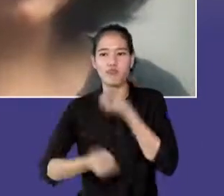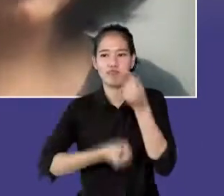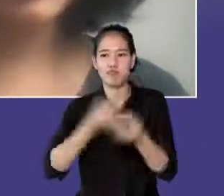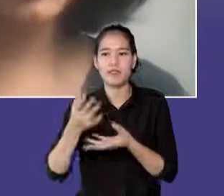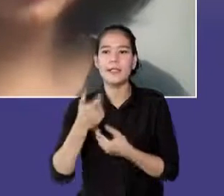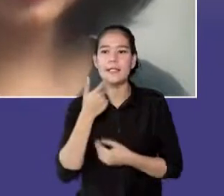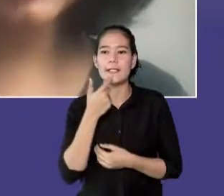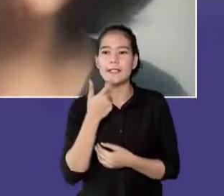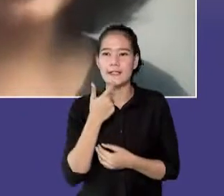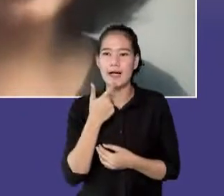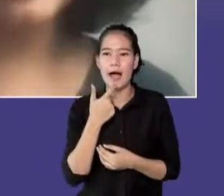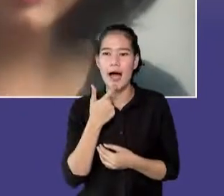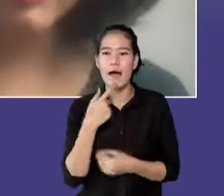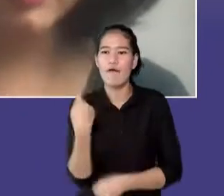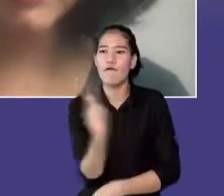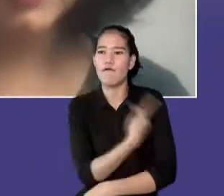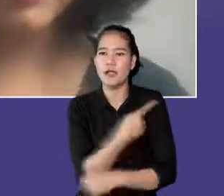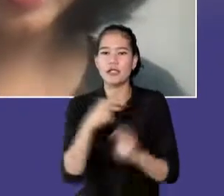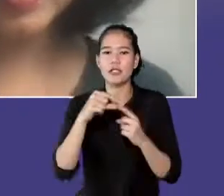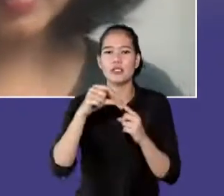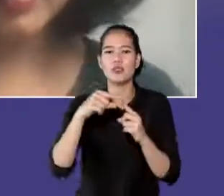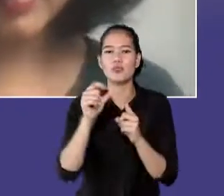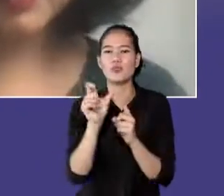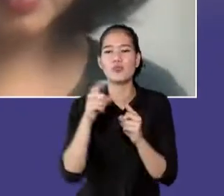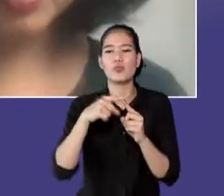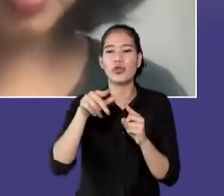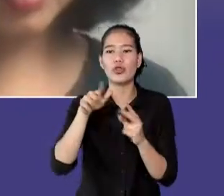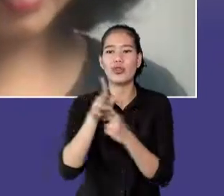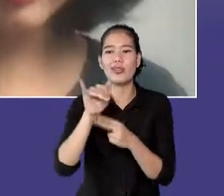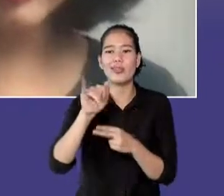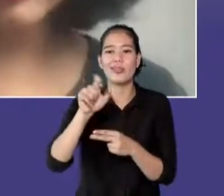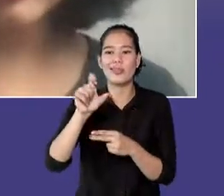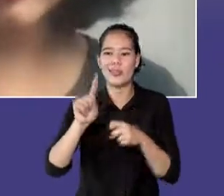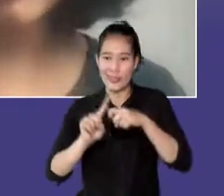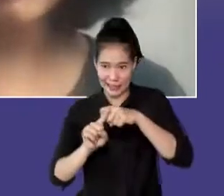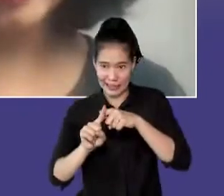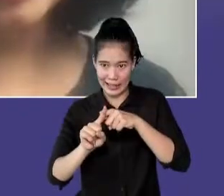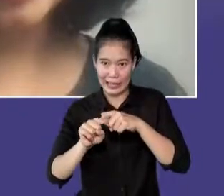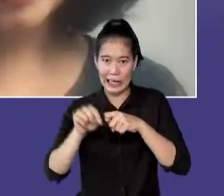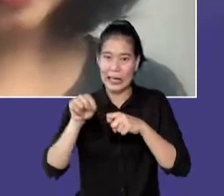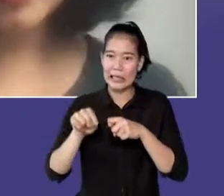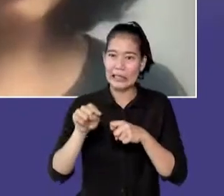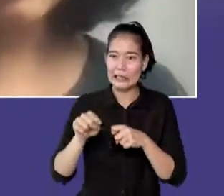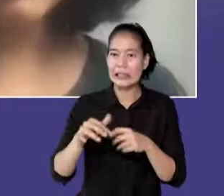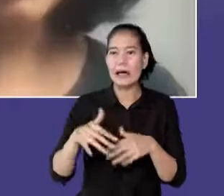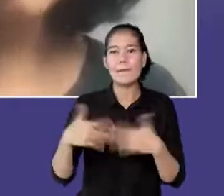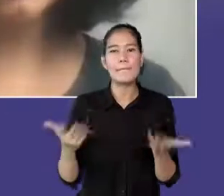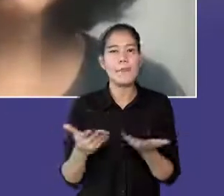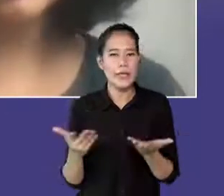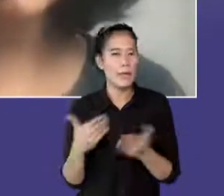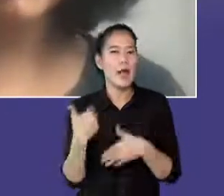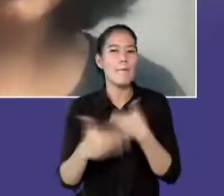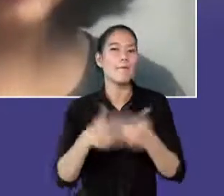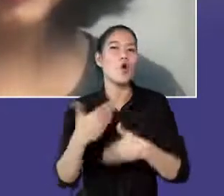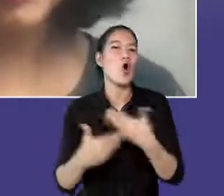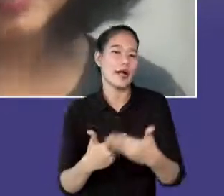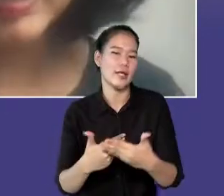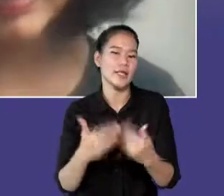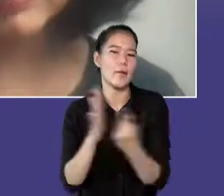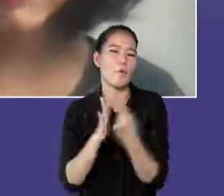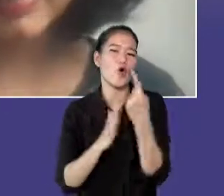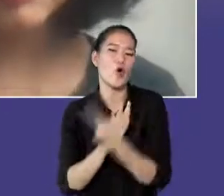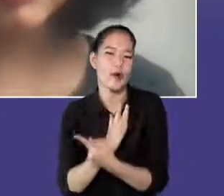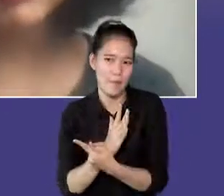Sputnik Sputnik vaccine observation, which is underway. How is the progress so far? Will